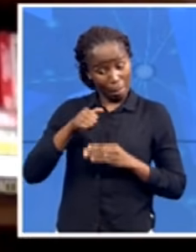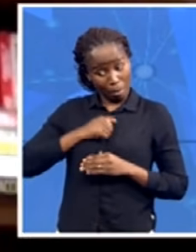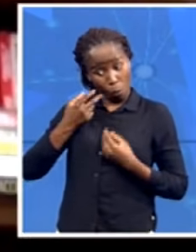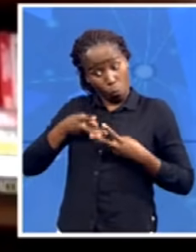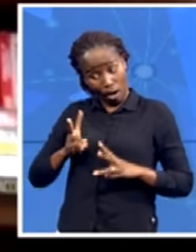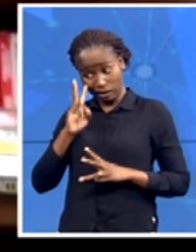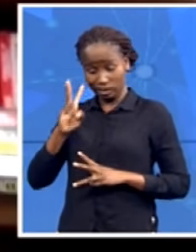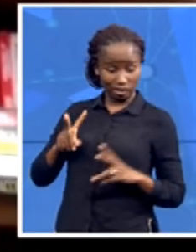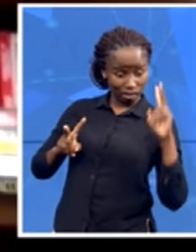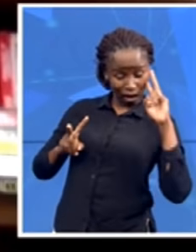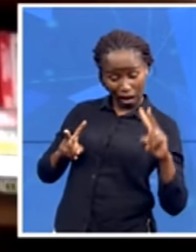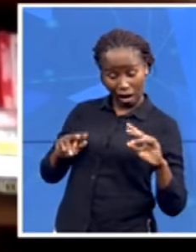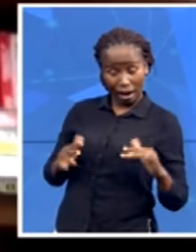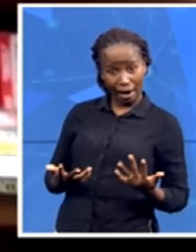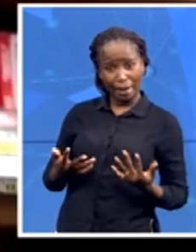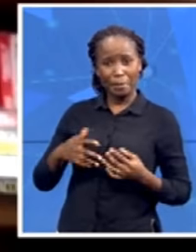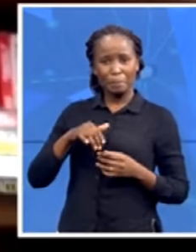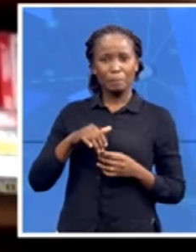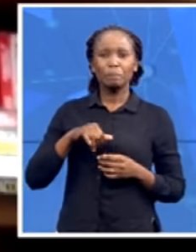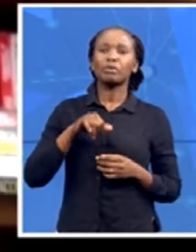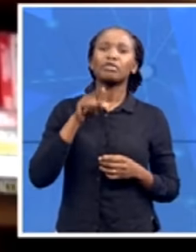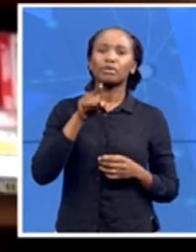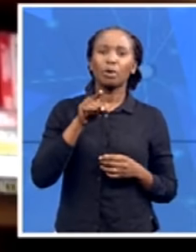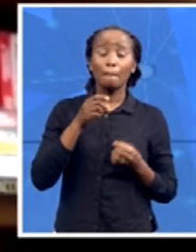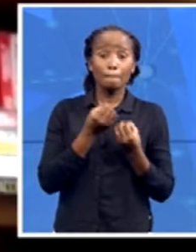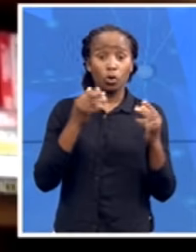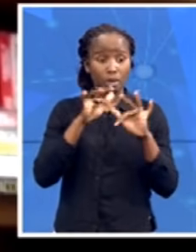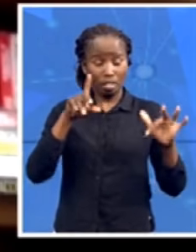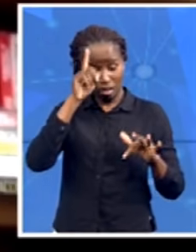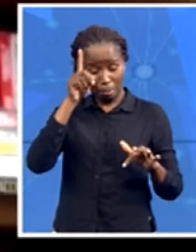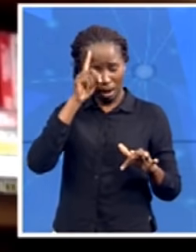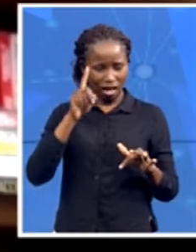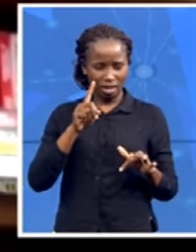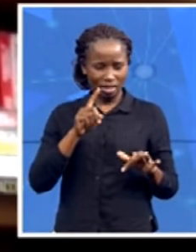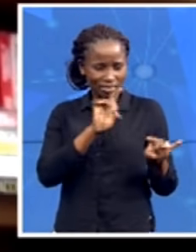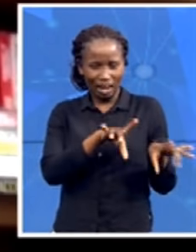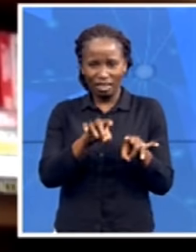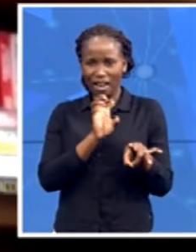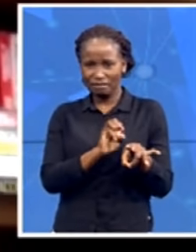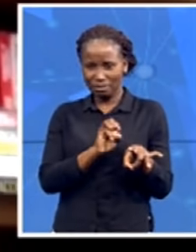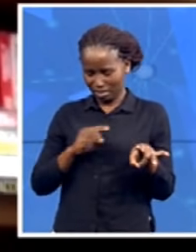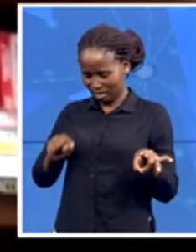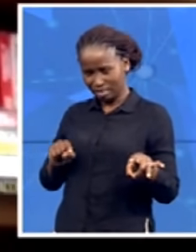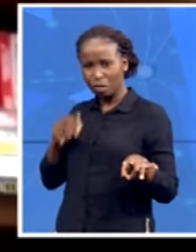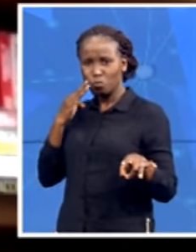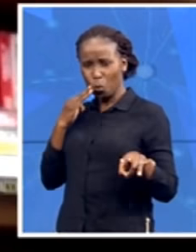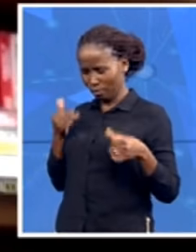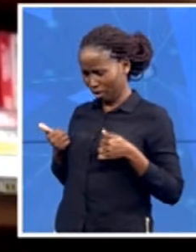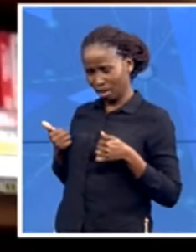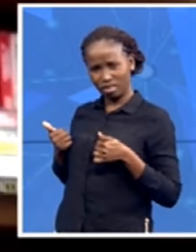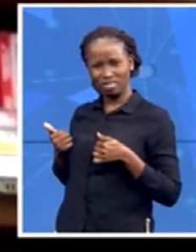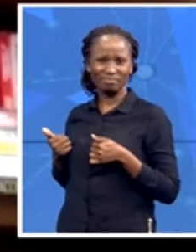conditions of the majority. That's why sometimes where they govern, there is an argument that no, but why do you want